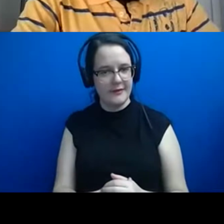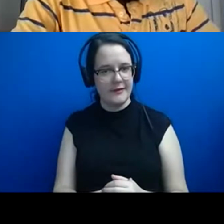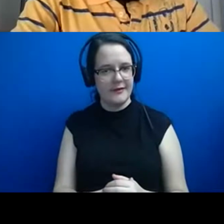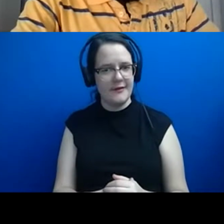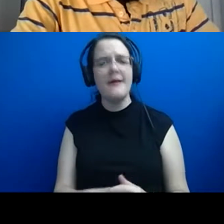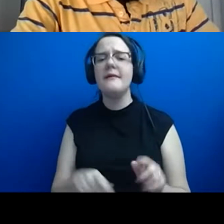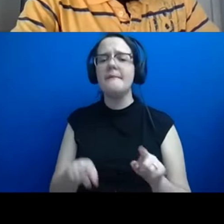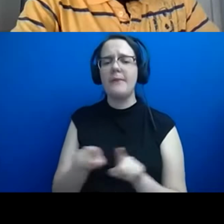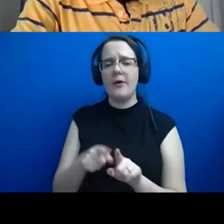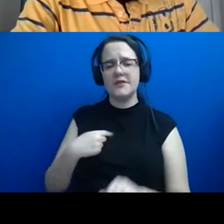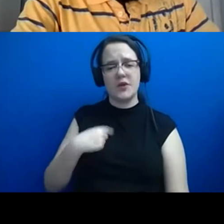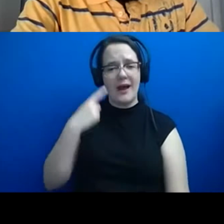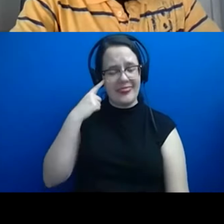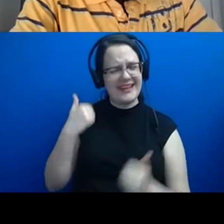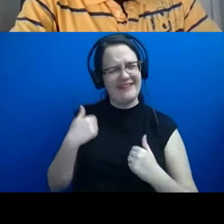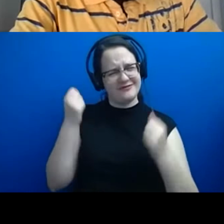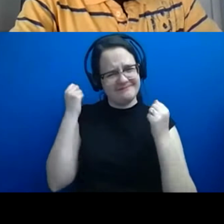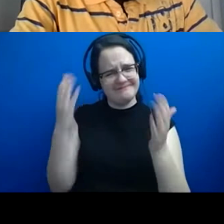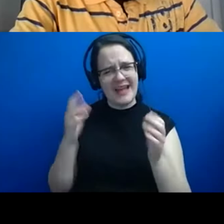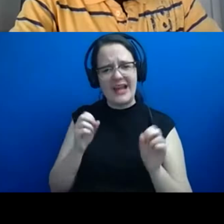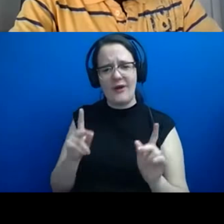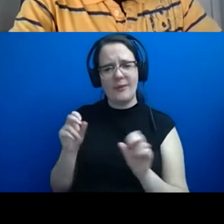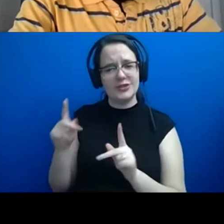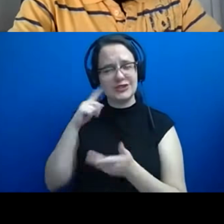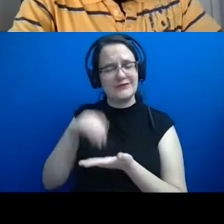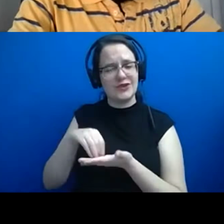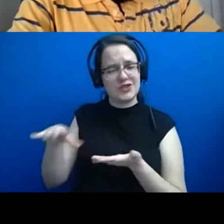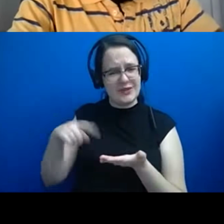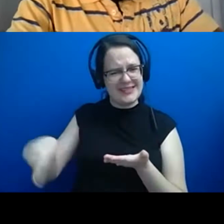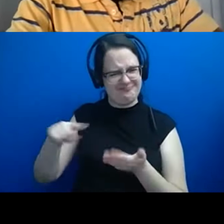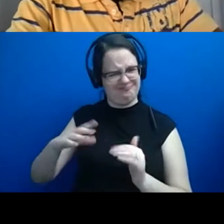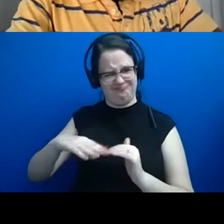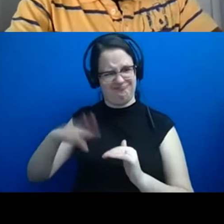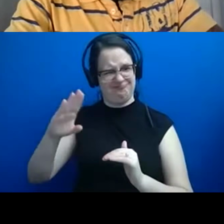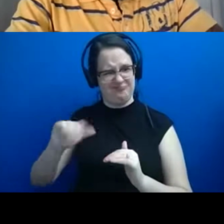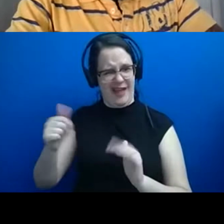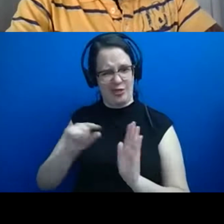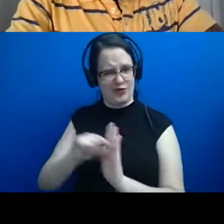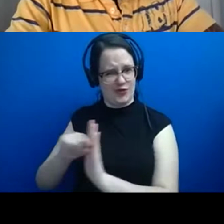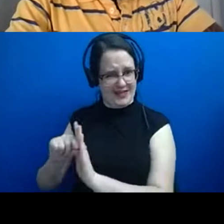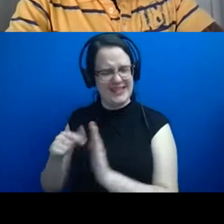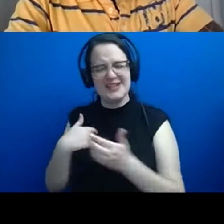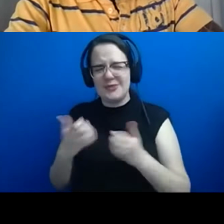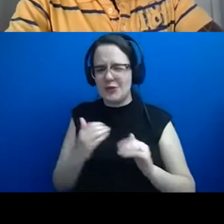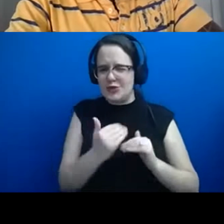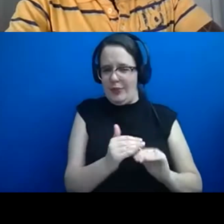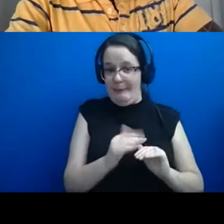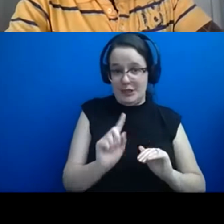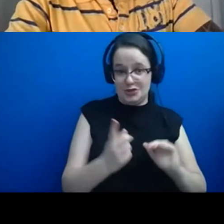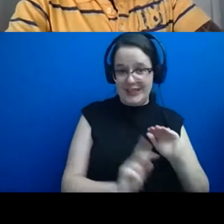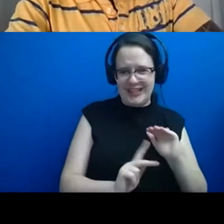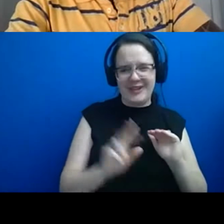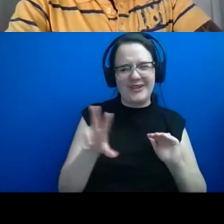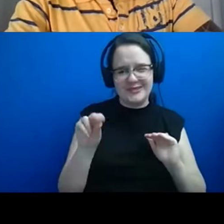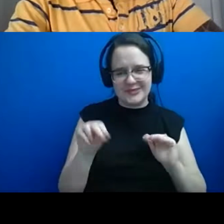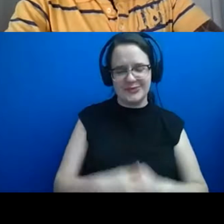I think also there are a lot of opportunities for students in other grades. So I wouldn't want to limit it to that. We'd love